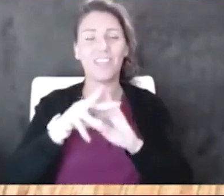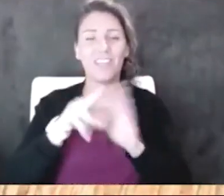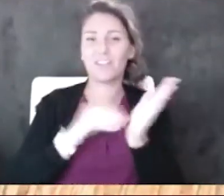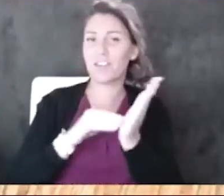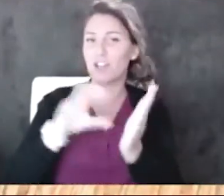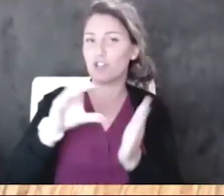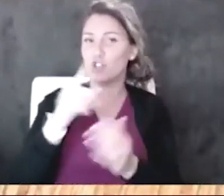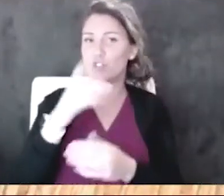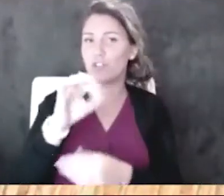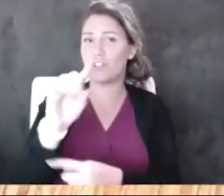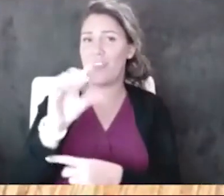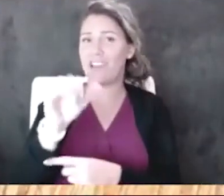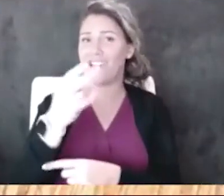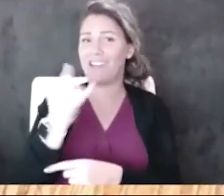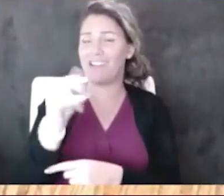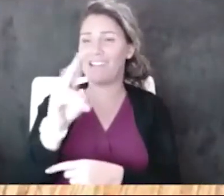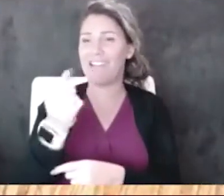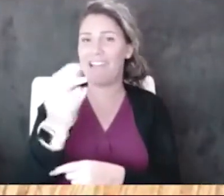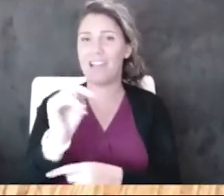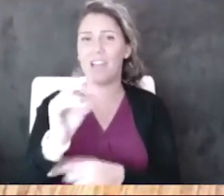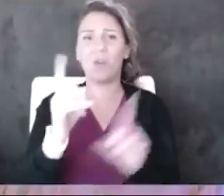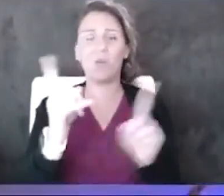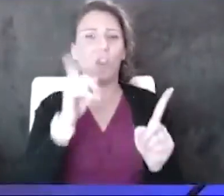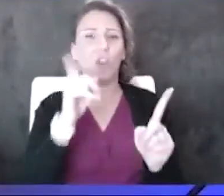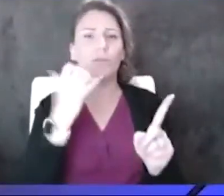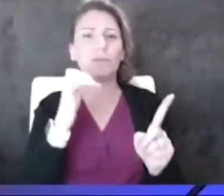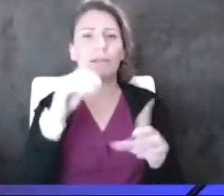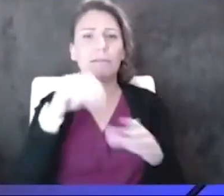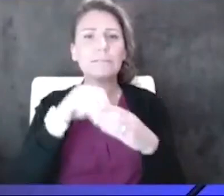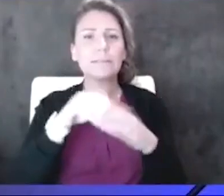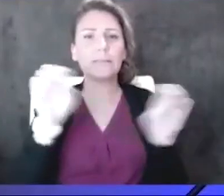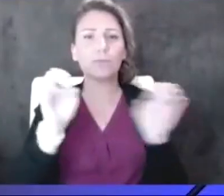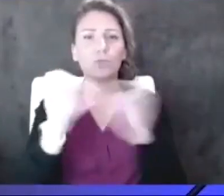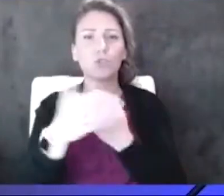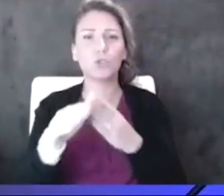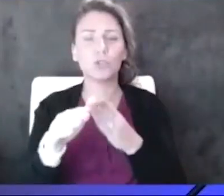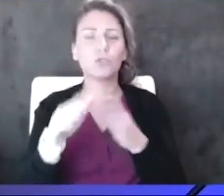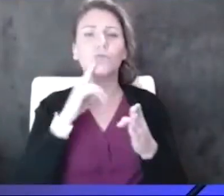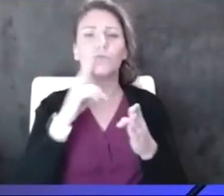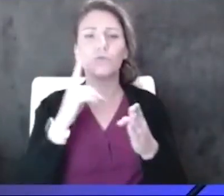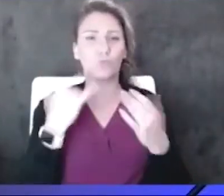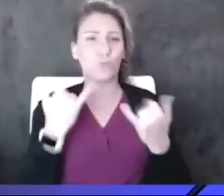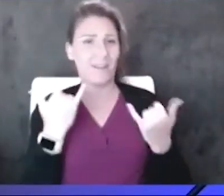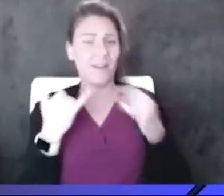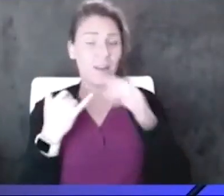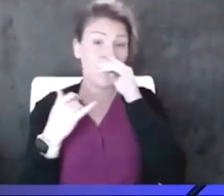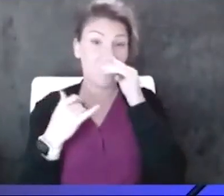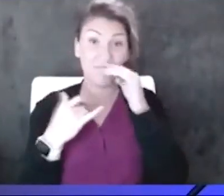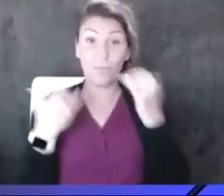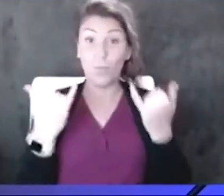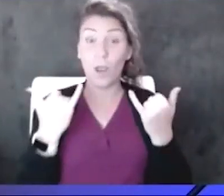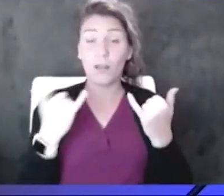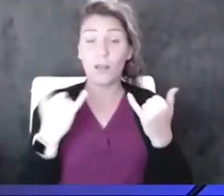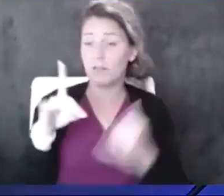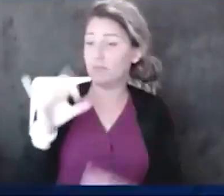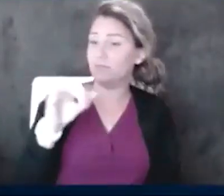through what it's like inside the emergency department right now. Because as we know, Delta is different.